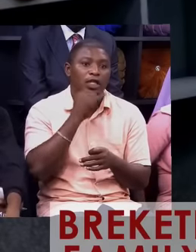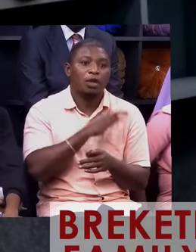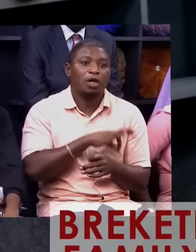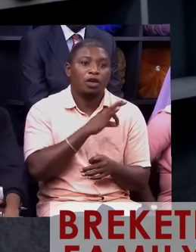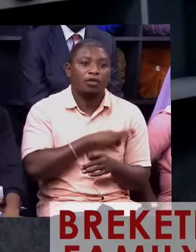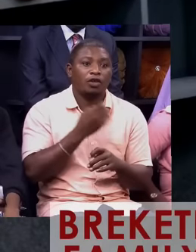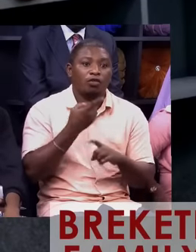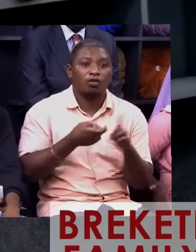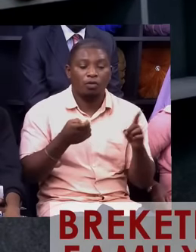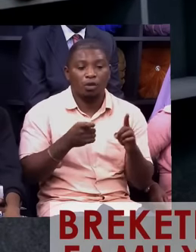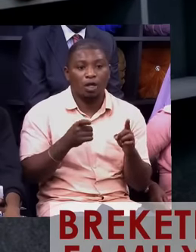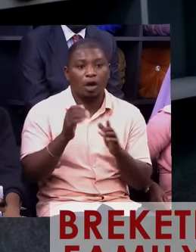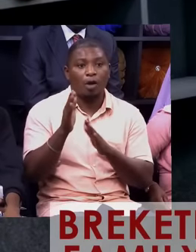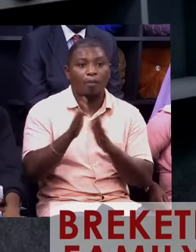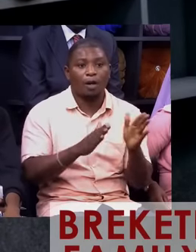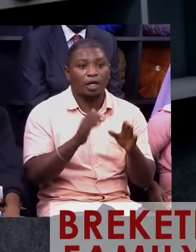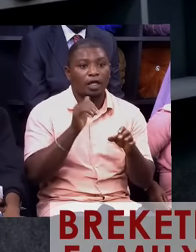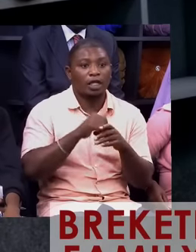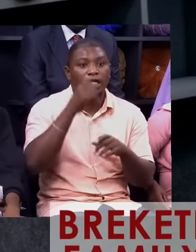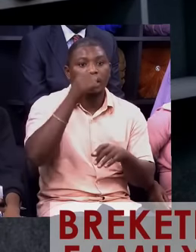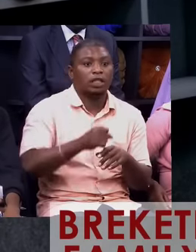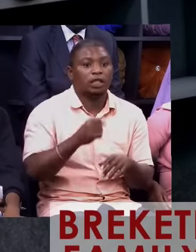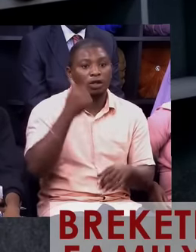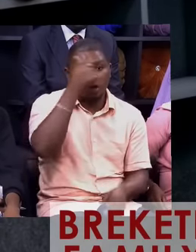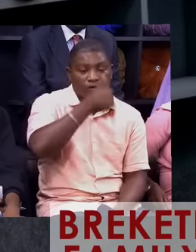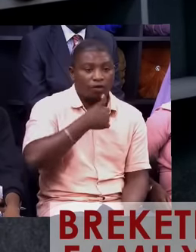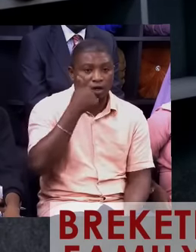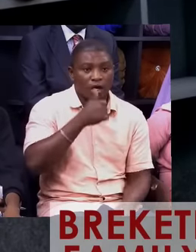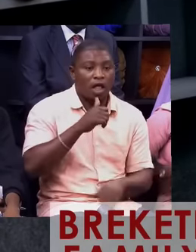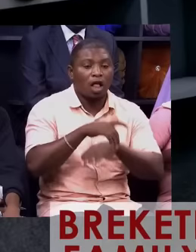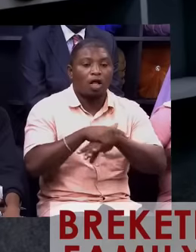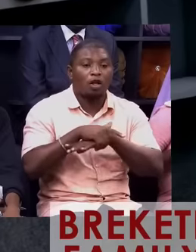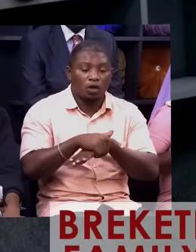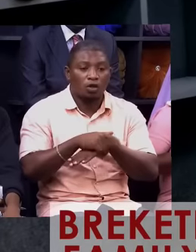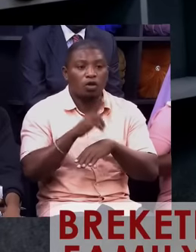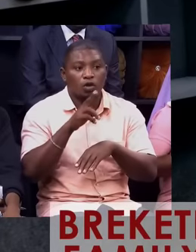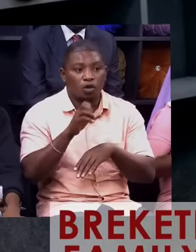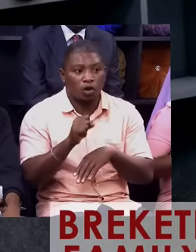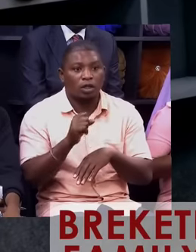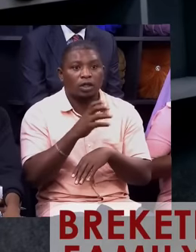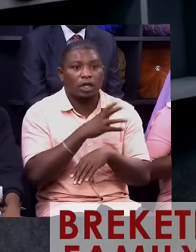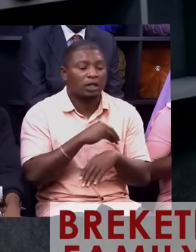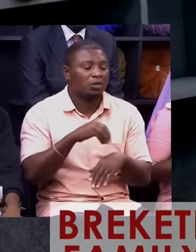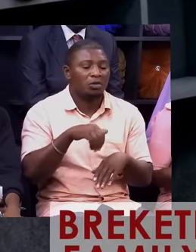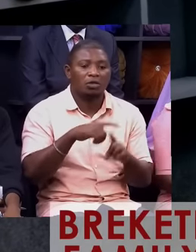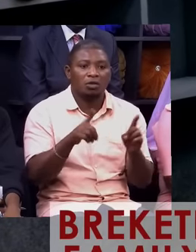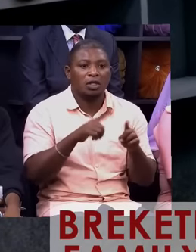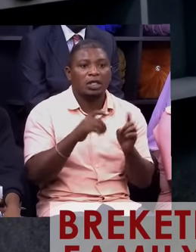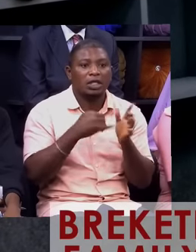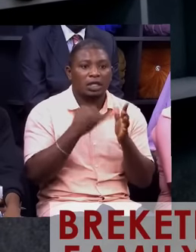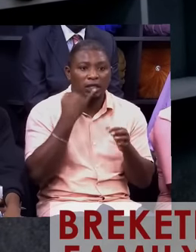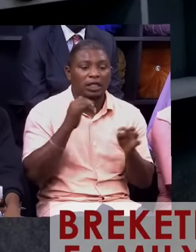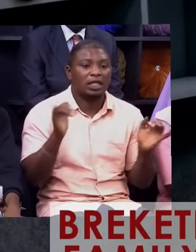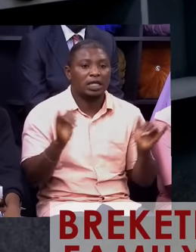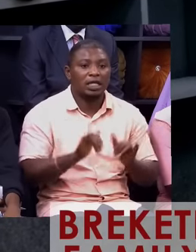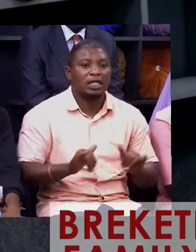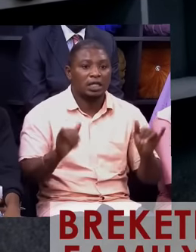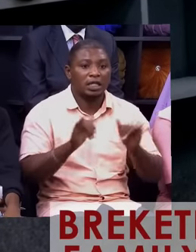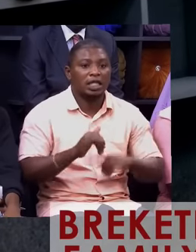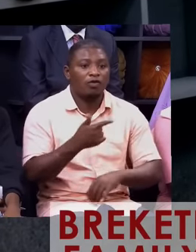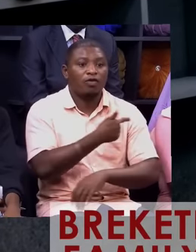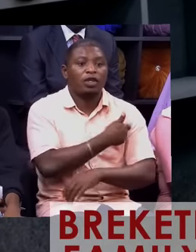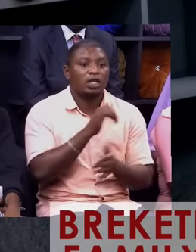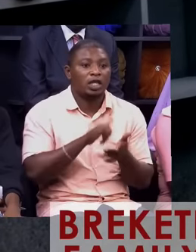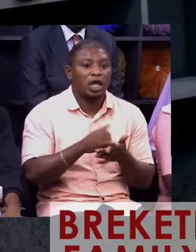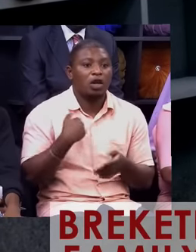from the main plant in South Africa um London us and the rest so it is the same vaccine that we use and then